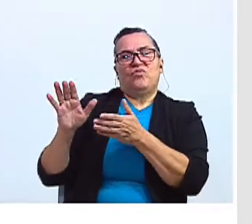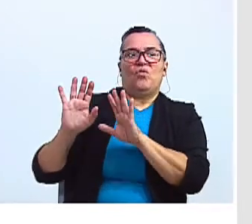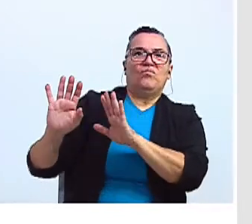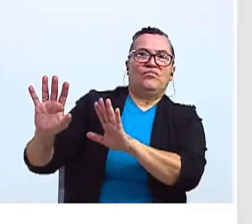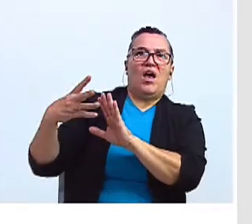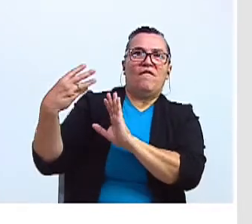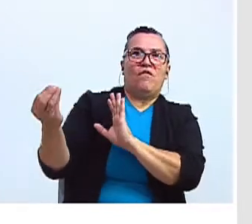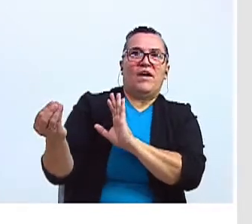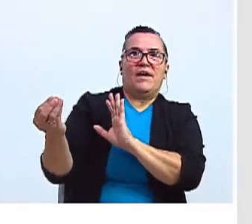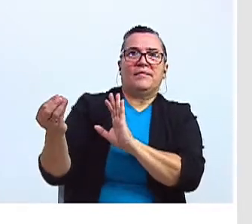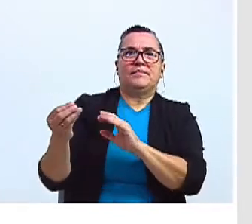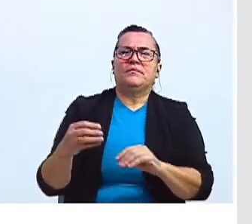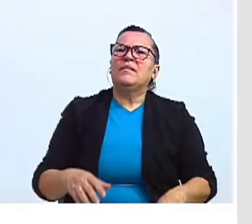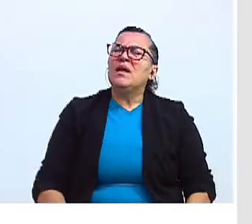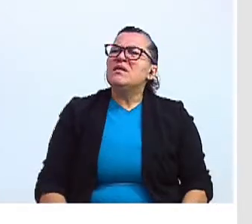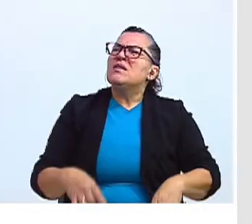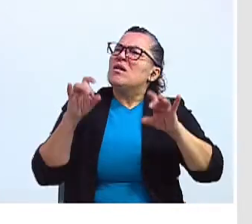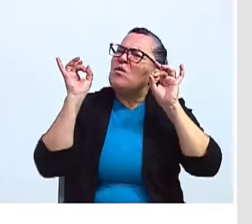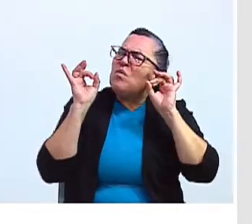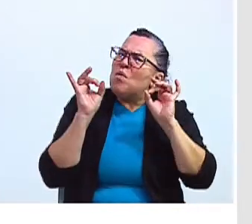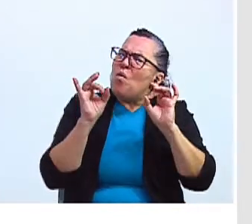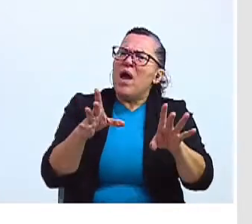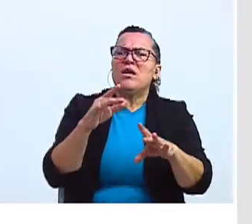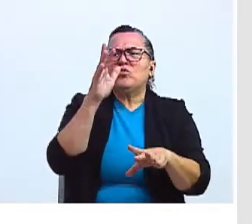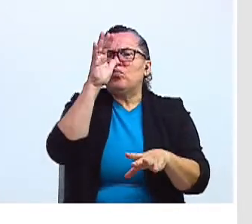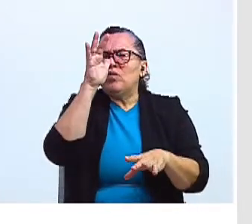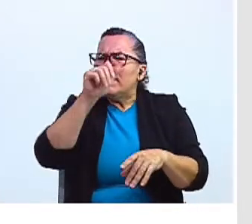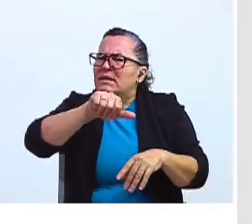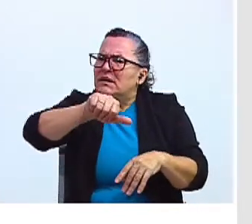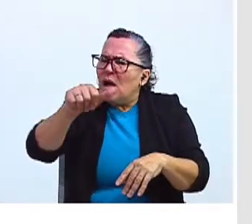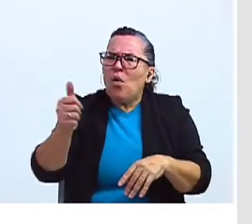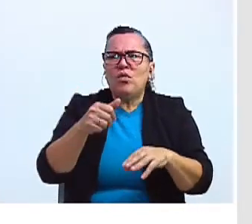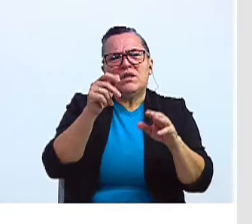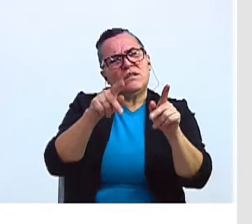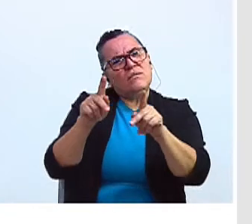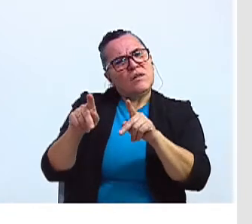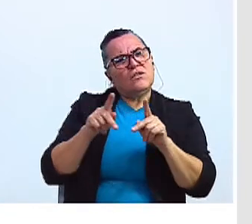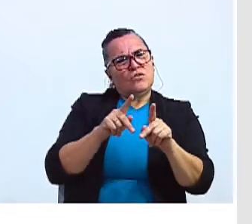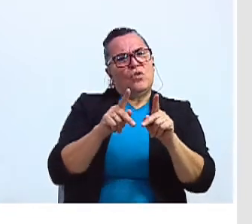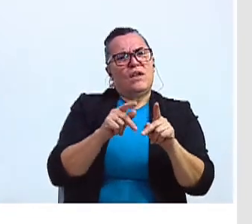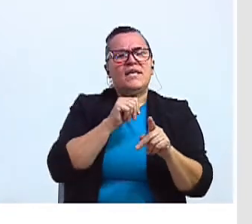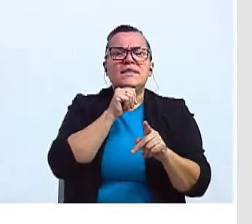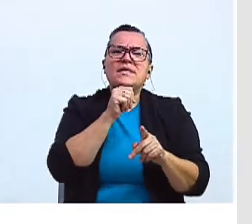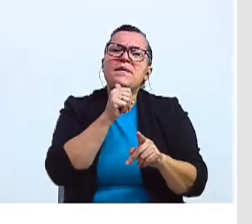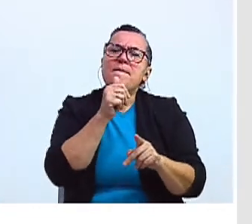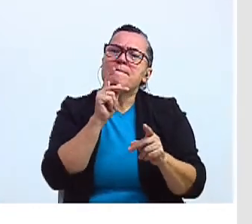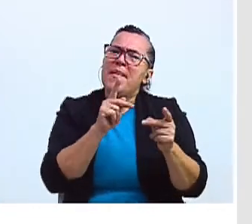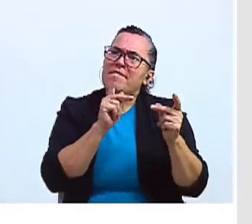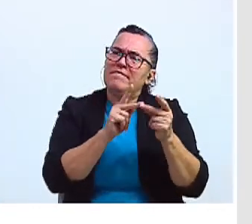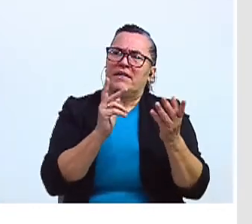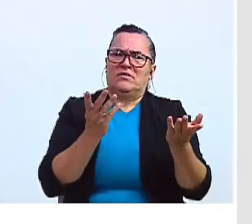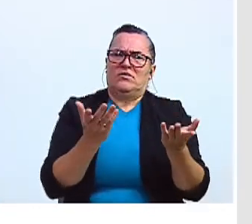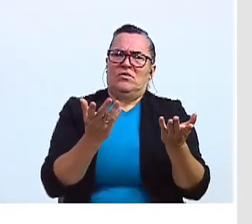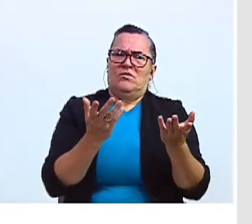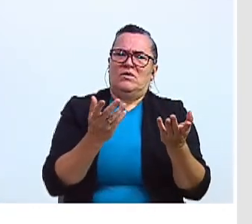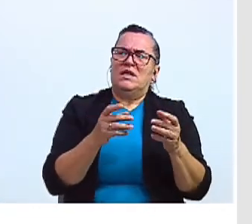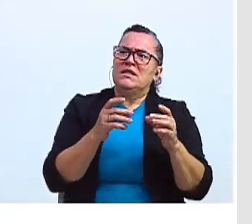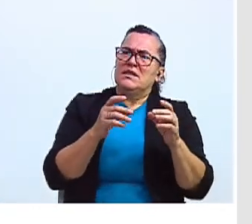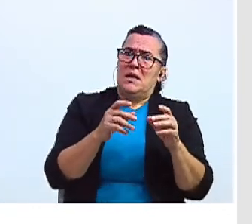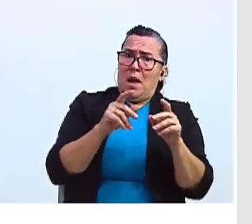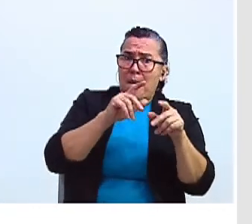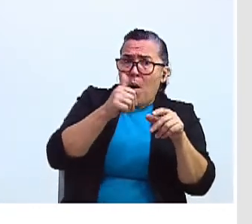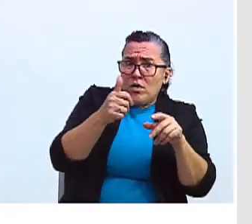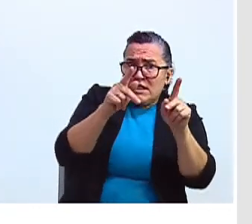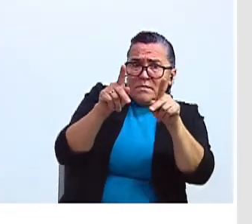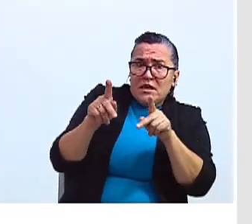It's cruel to make fun of other people's imperfections. Okay, it's cruel to make